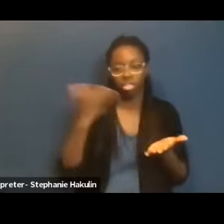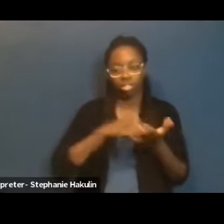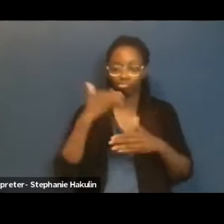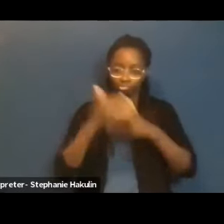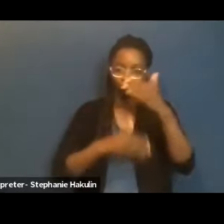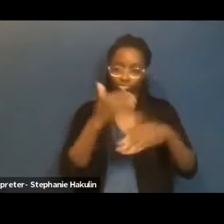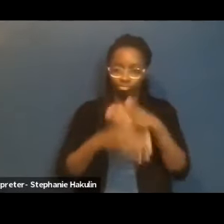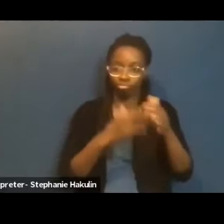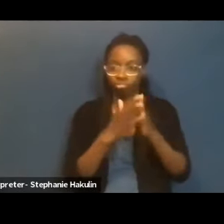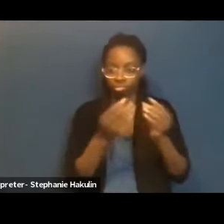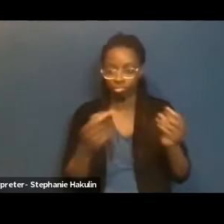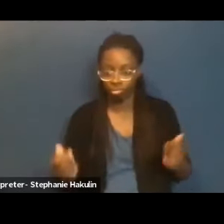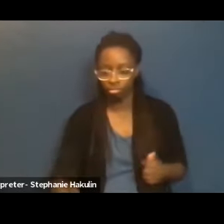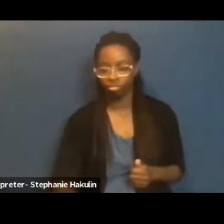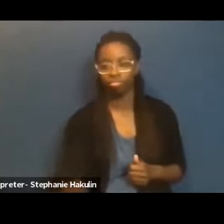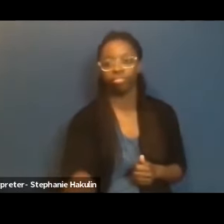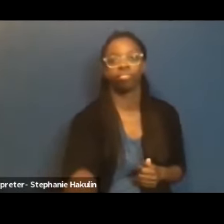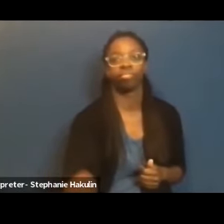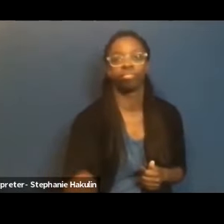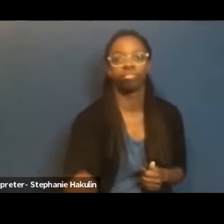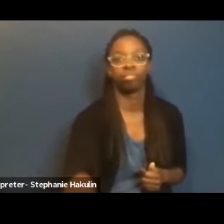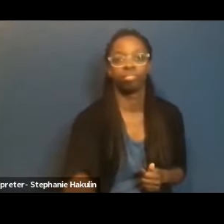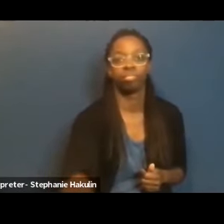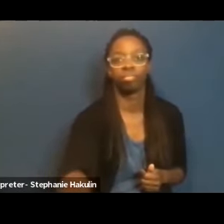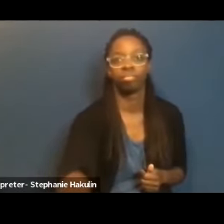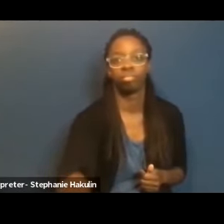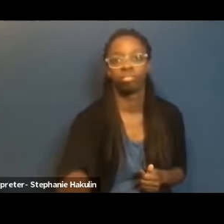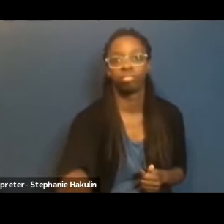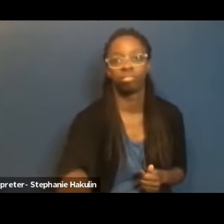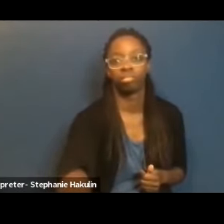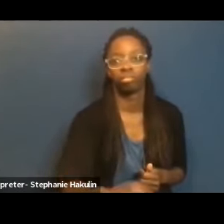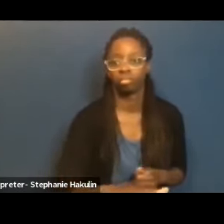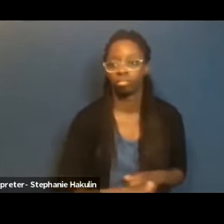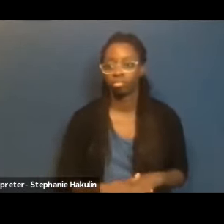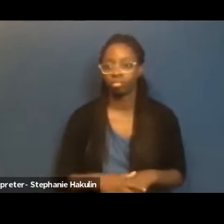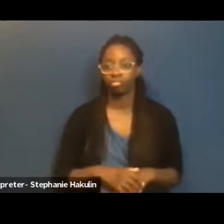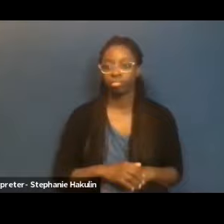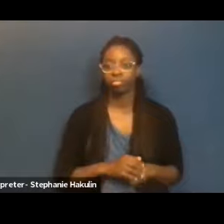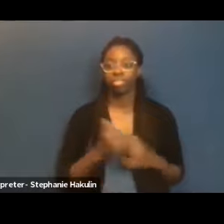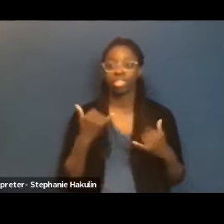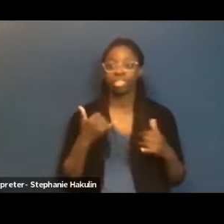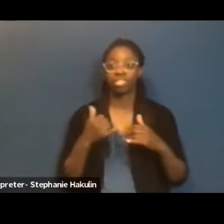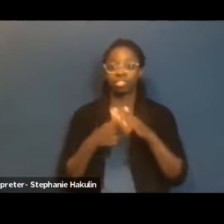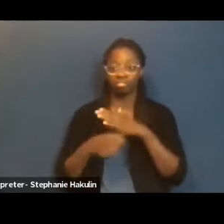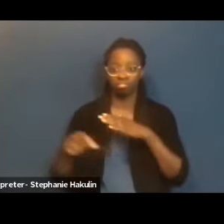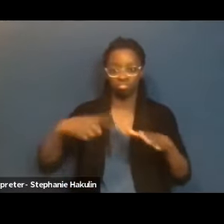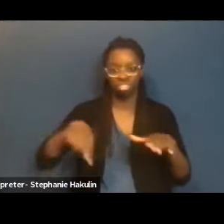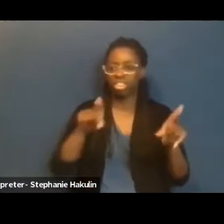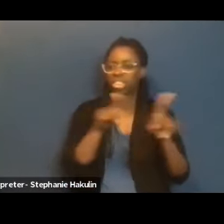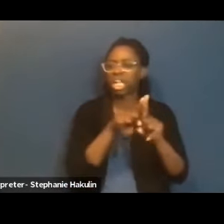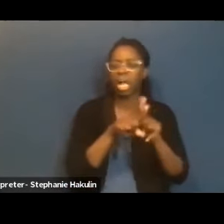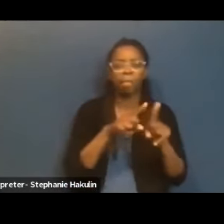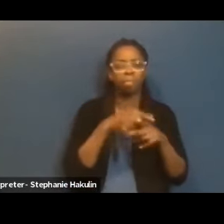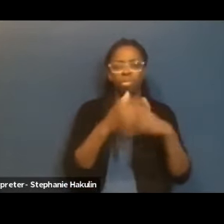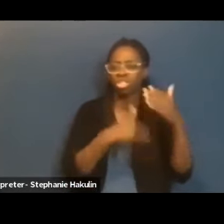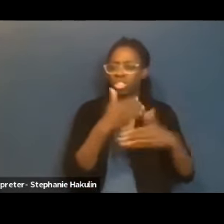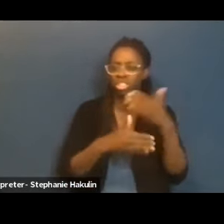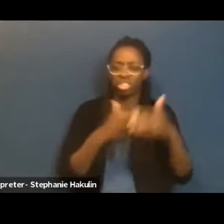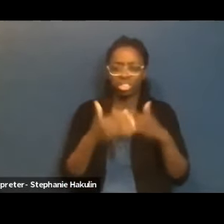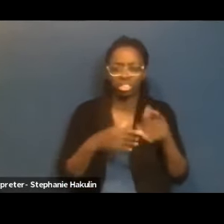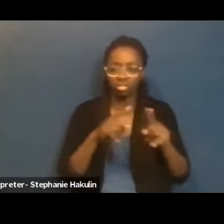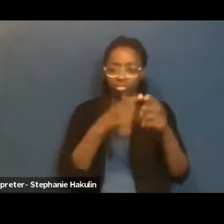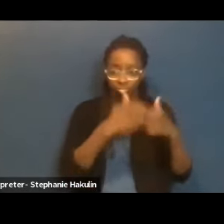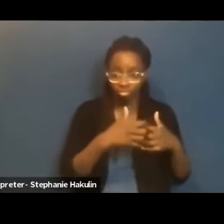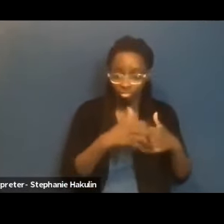The incarceration system is a washing machine, drowning out little Black boys and girls with